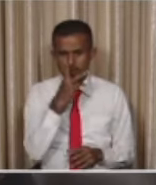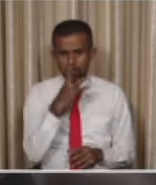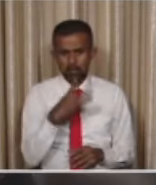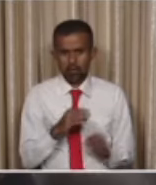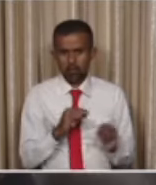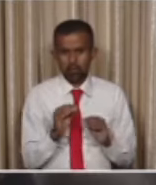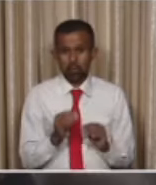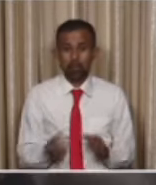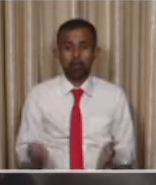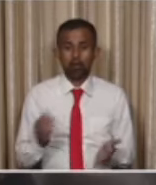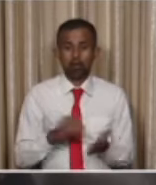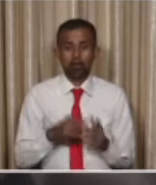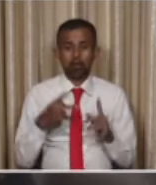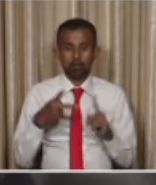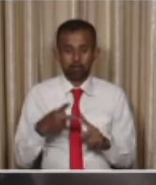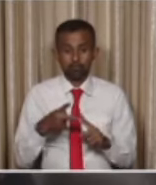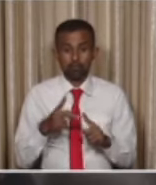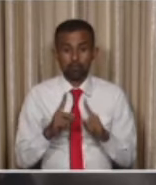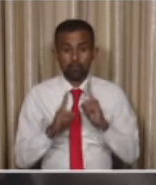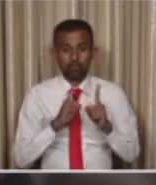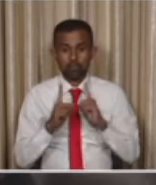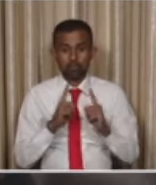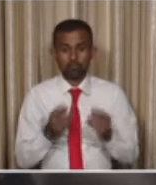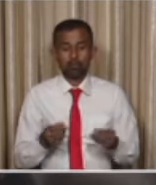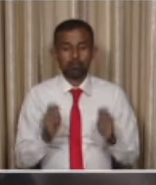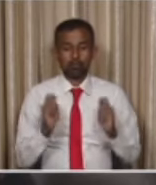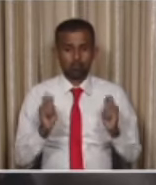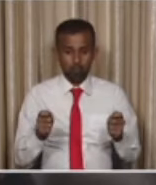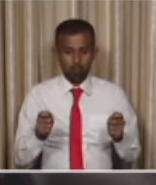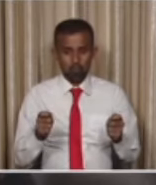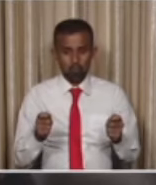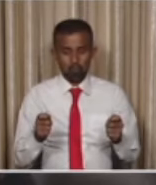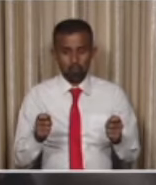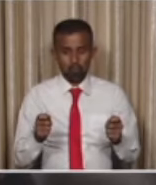After President Ranil Wickremesinghe took office